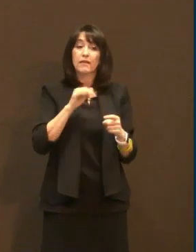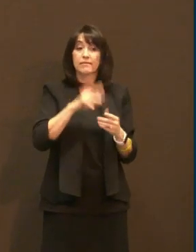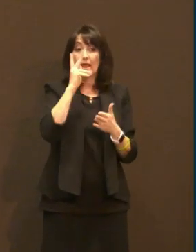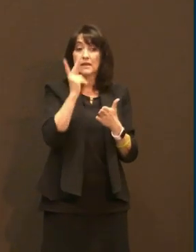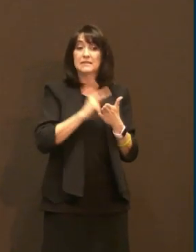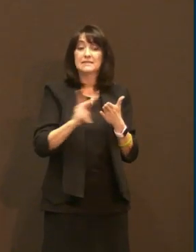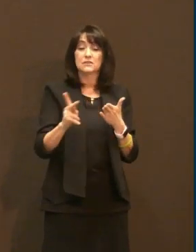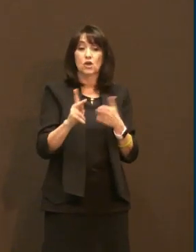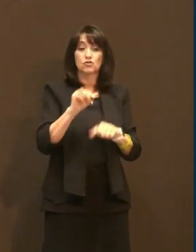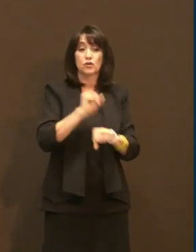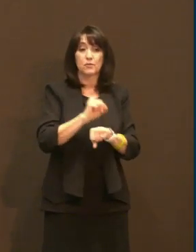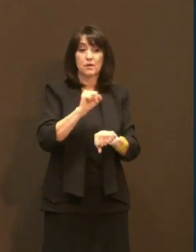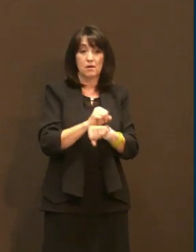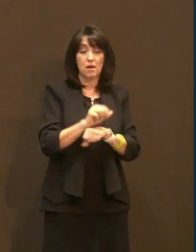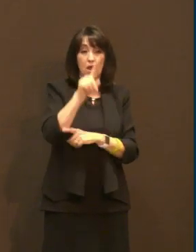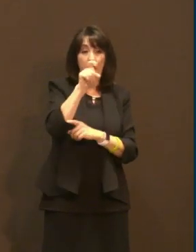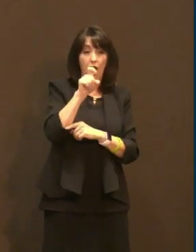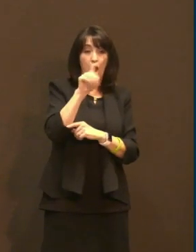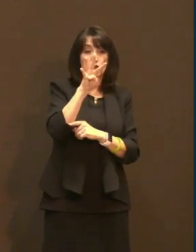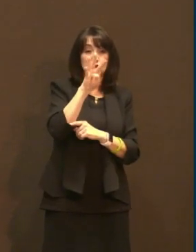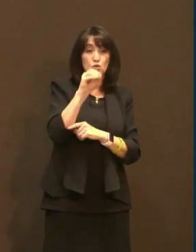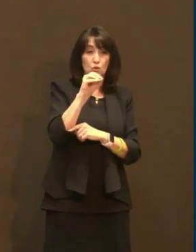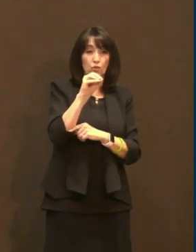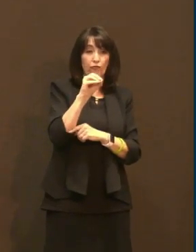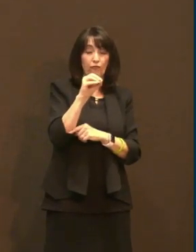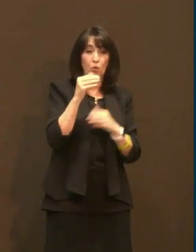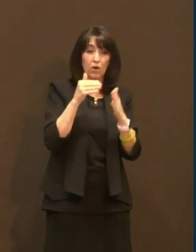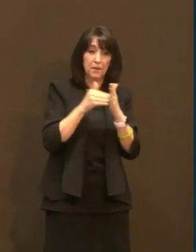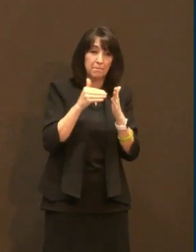been $140 million paid out over the last 6 weeks.